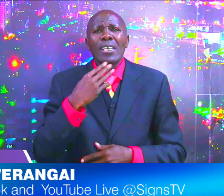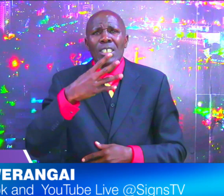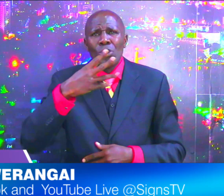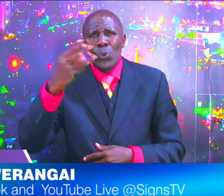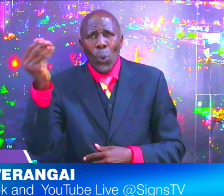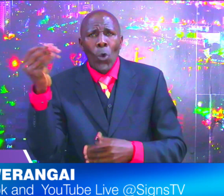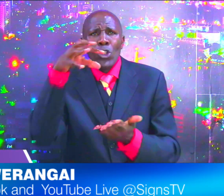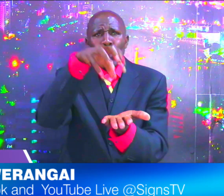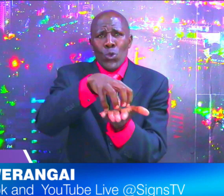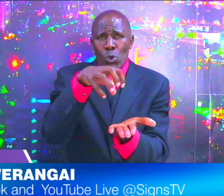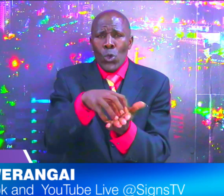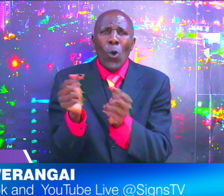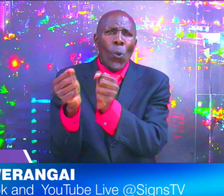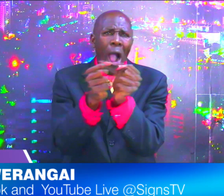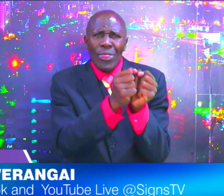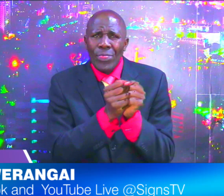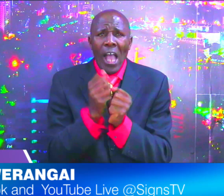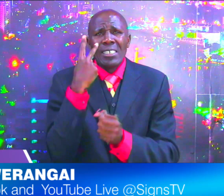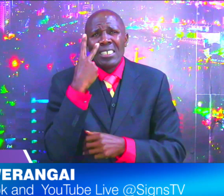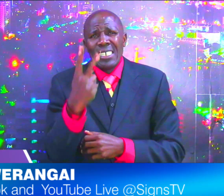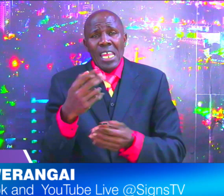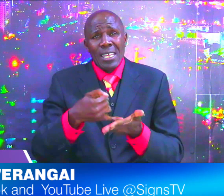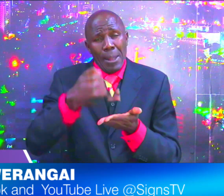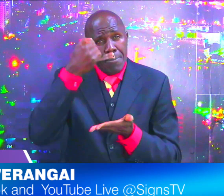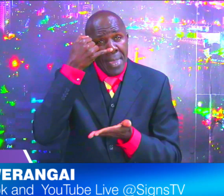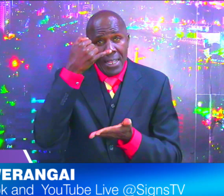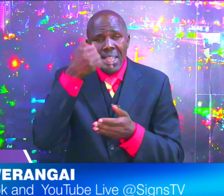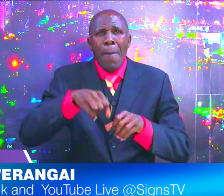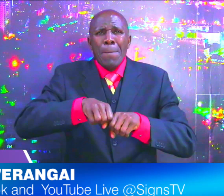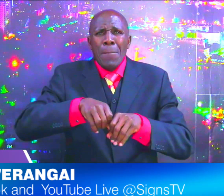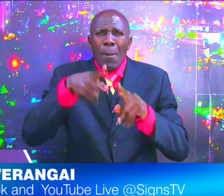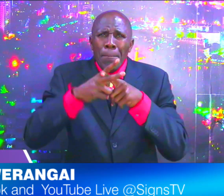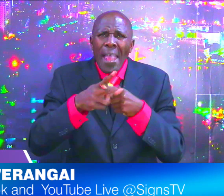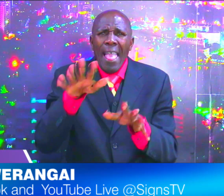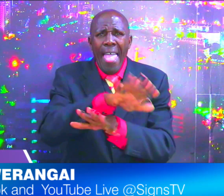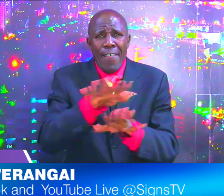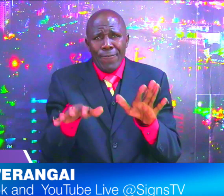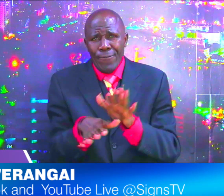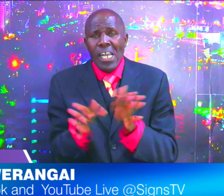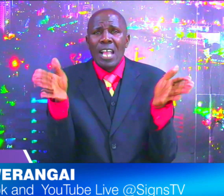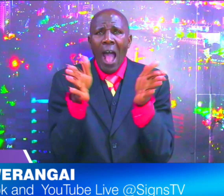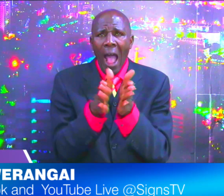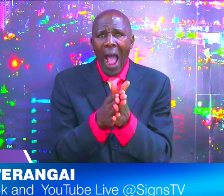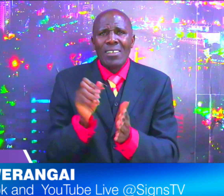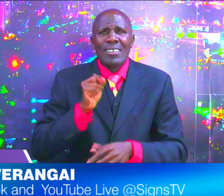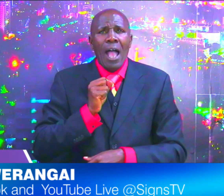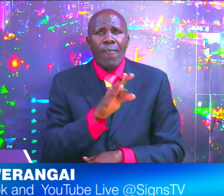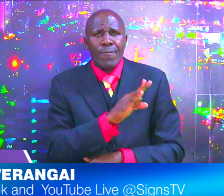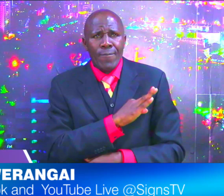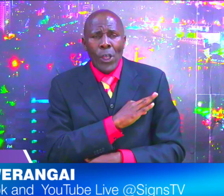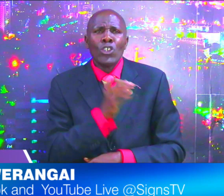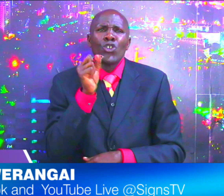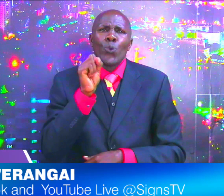dispensaries, were in wanting states with regard drugs,